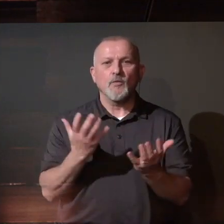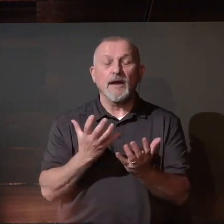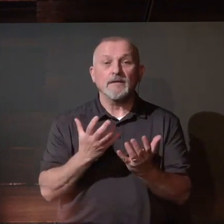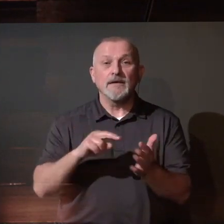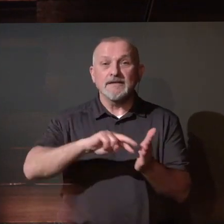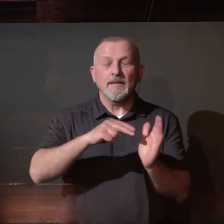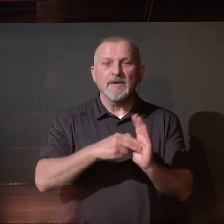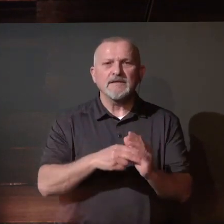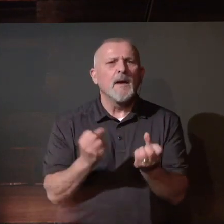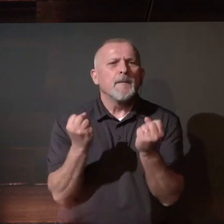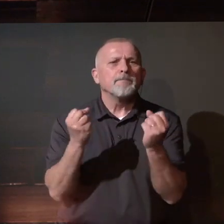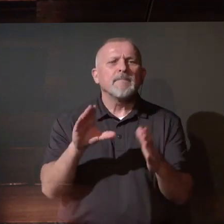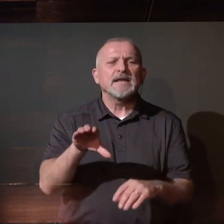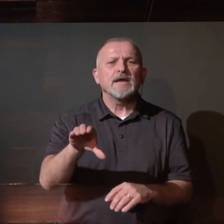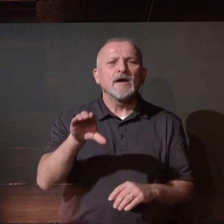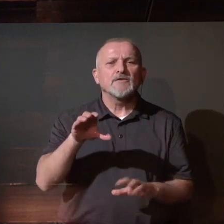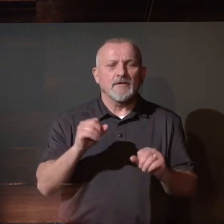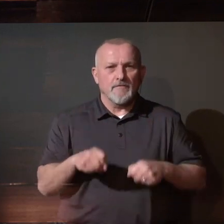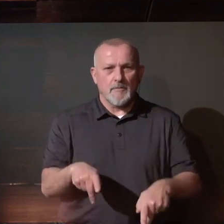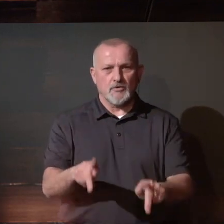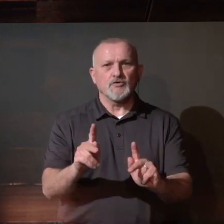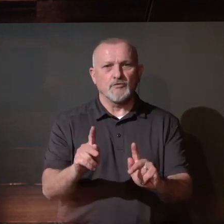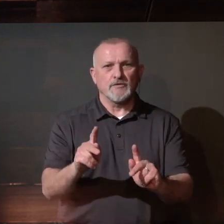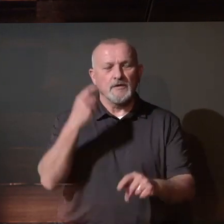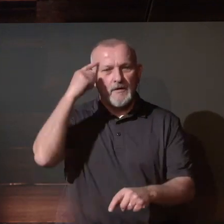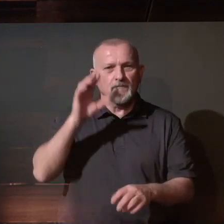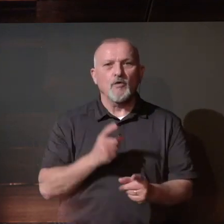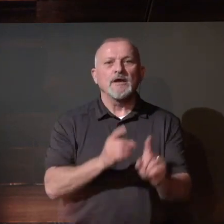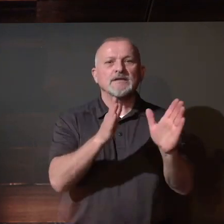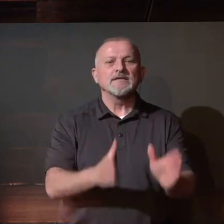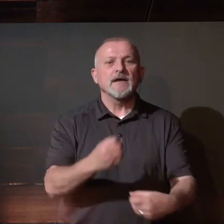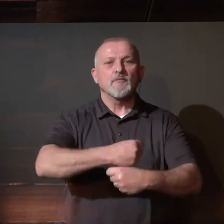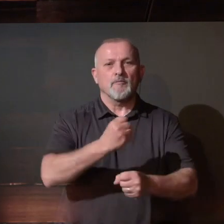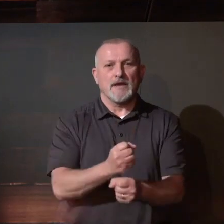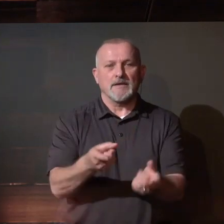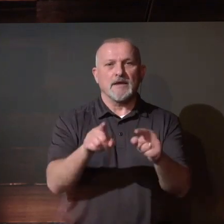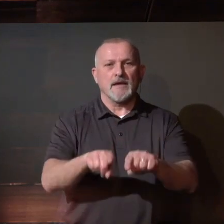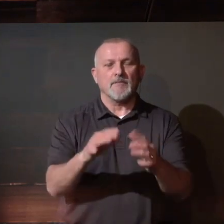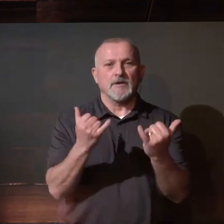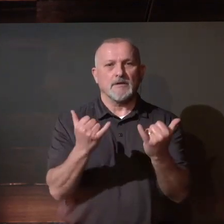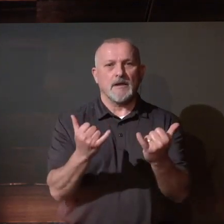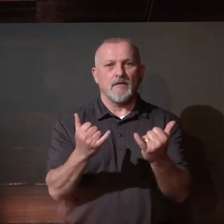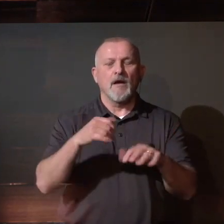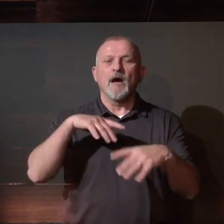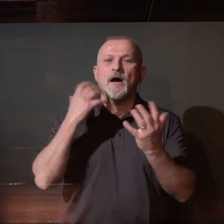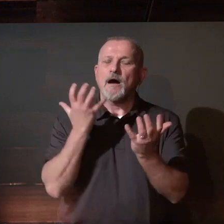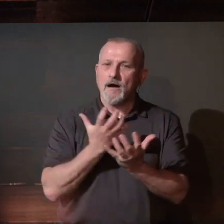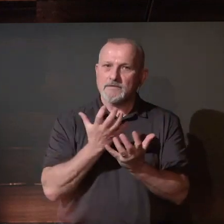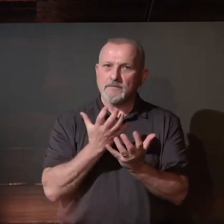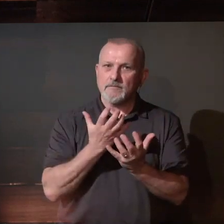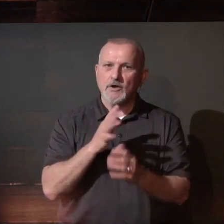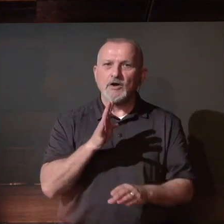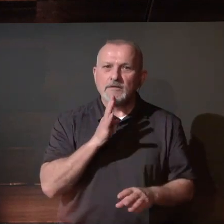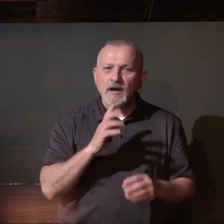there's hundreds of opportunities of discipleship to happen right now. That's incredible.